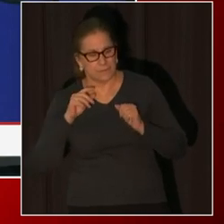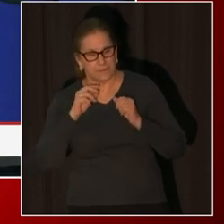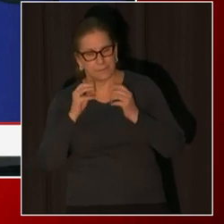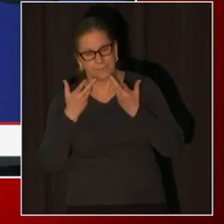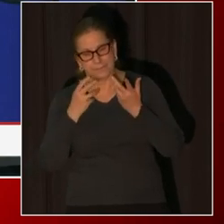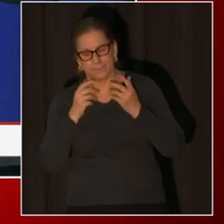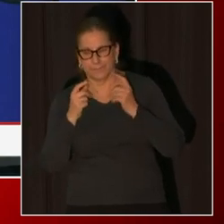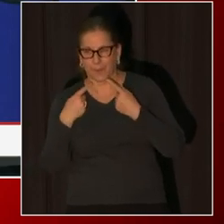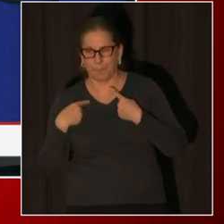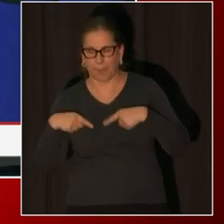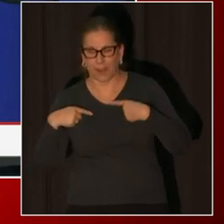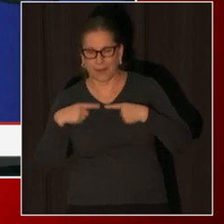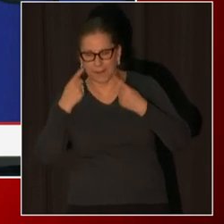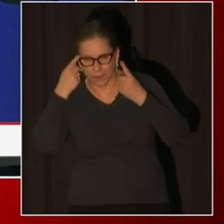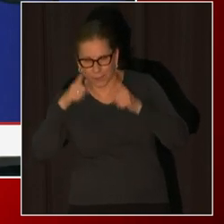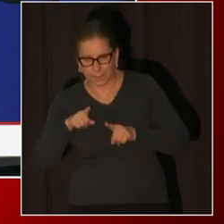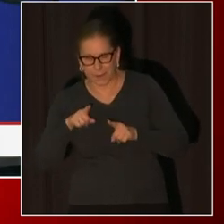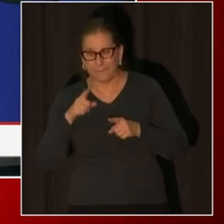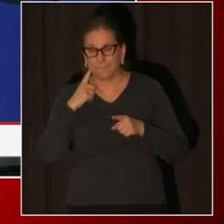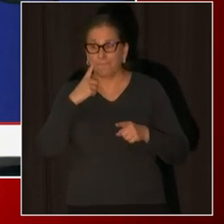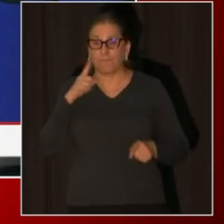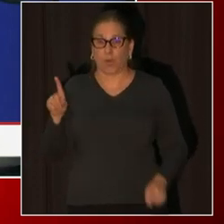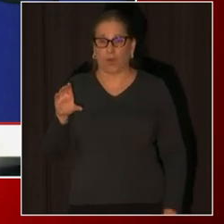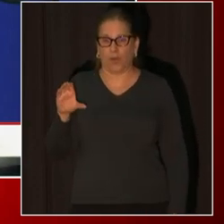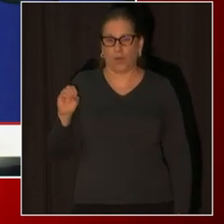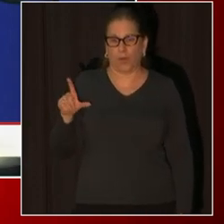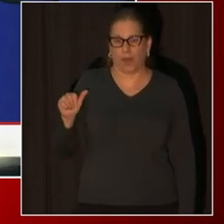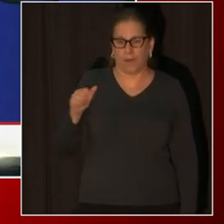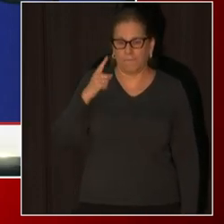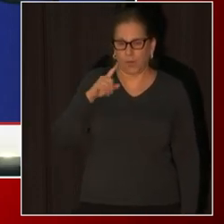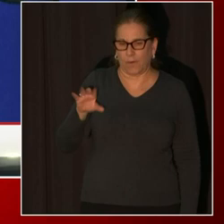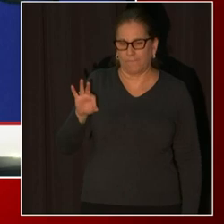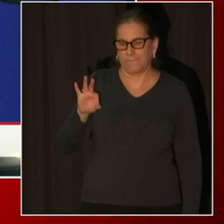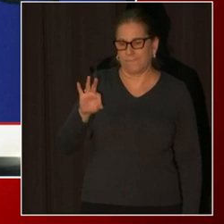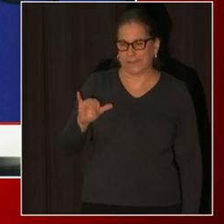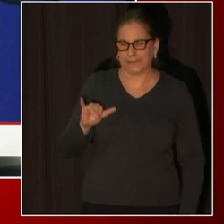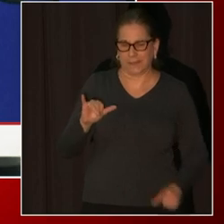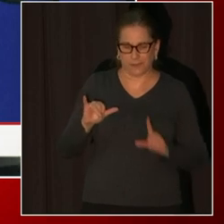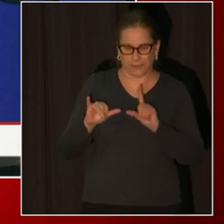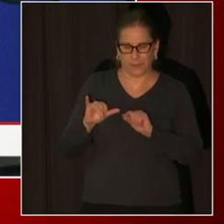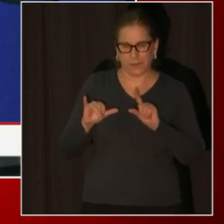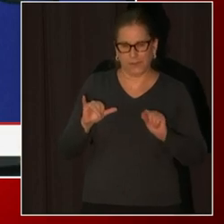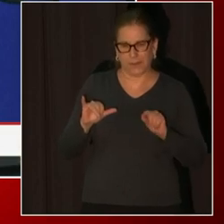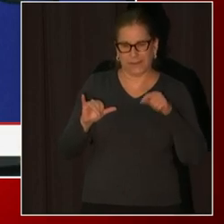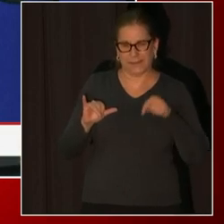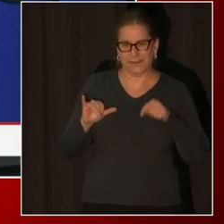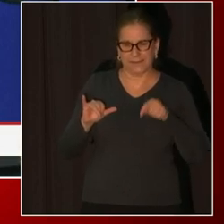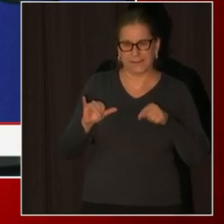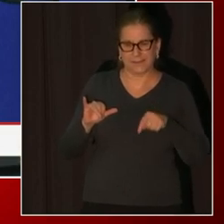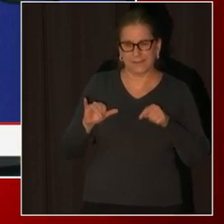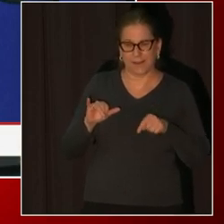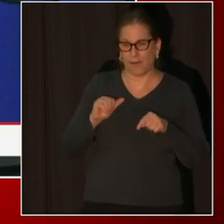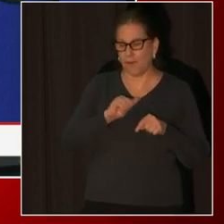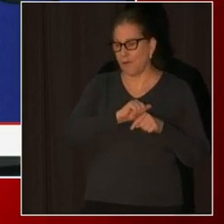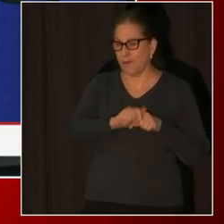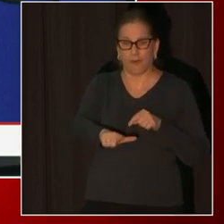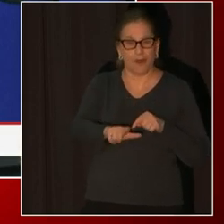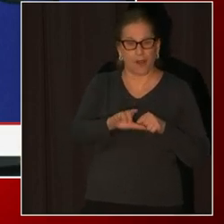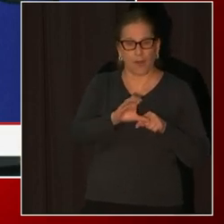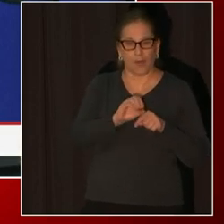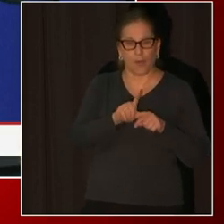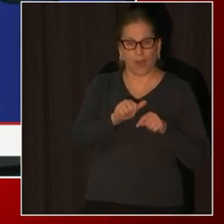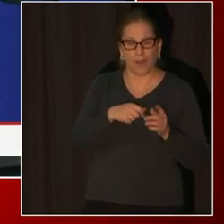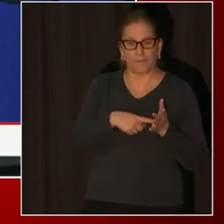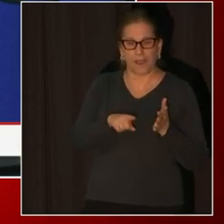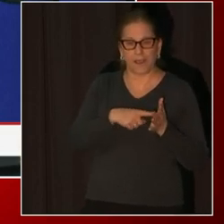is. So for fiscal year 2020, all COLAs were paid to all represented